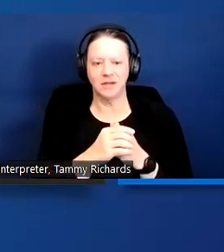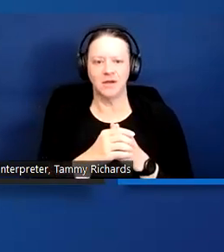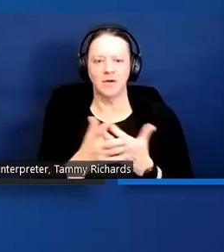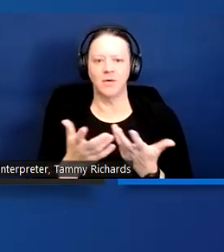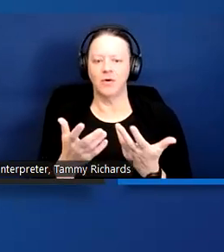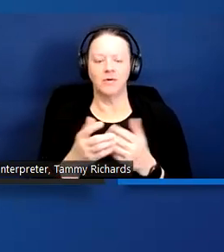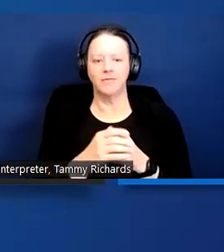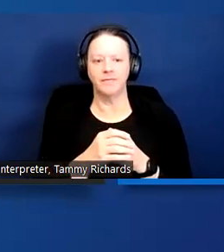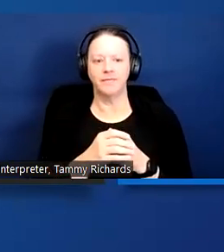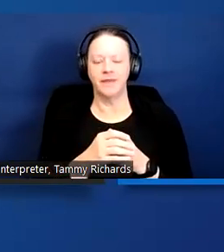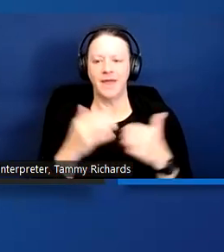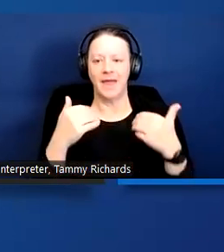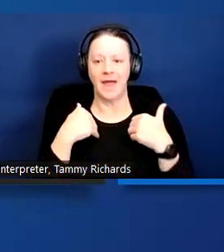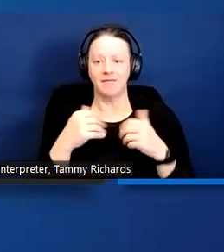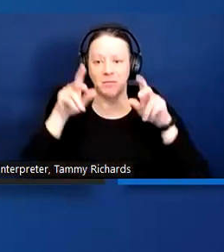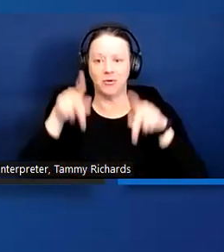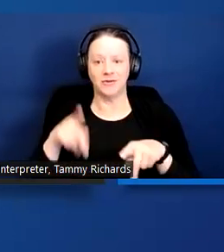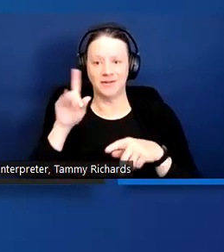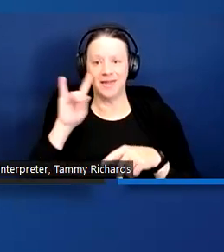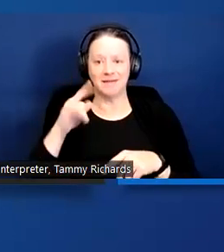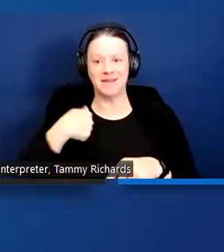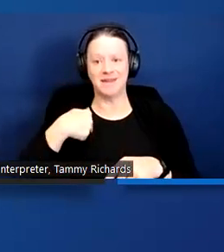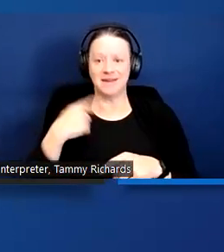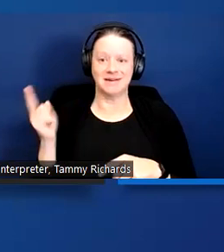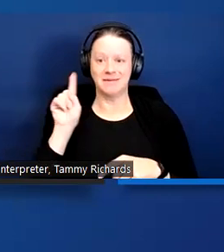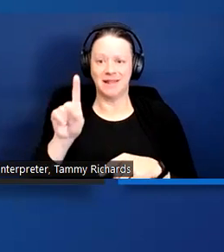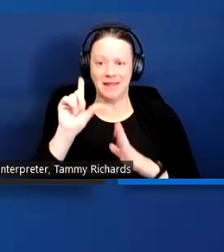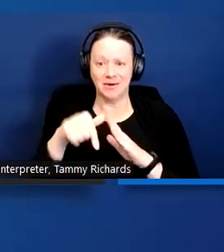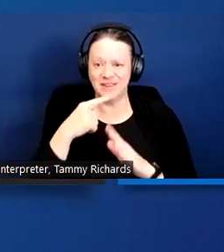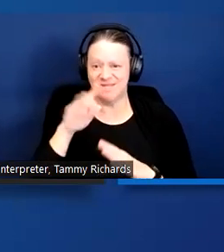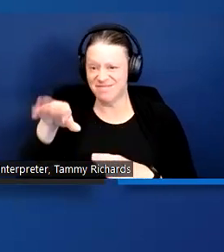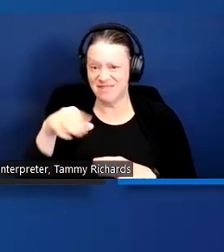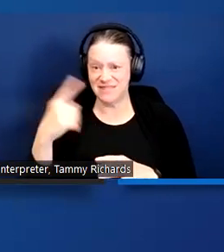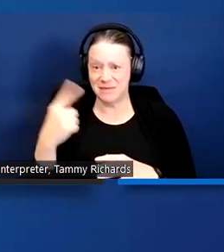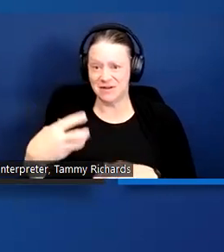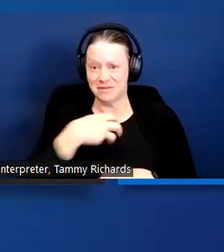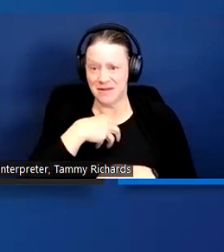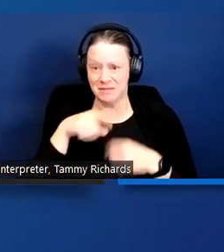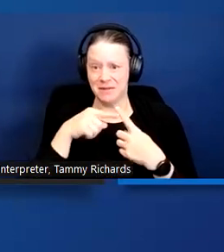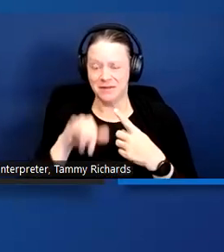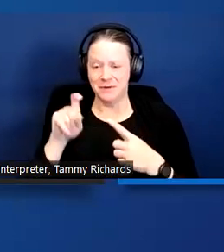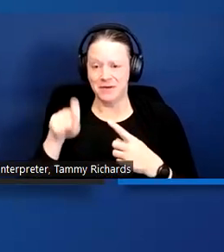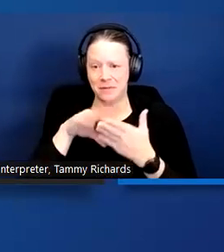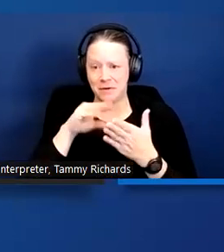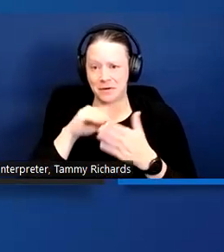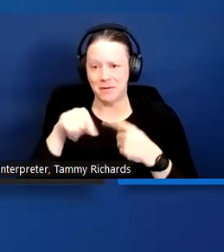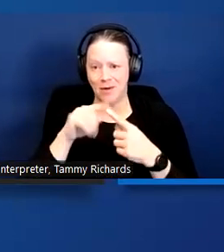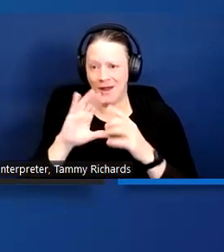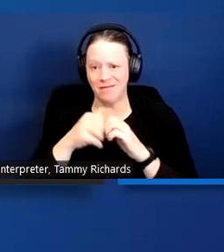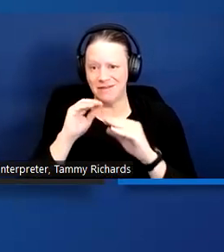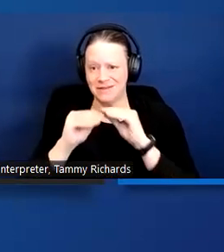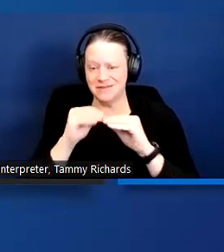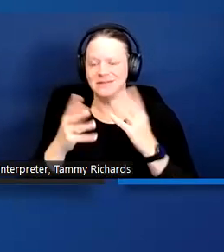have someone like us coming to you later and being like, hey, someone submitted a complaint about this, we need to learn about this or whatever. So